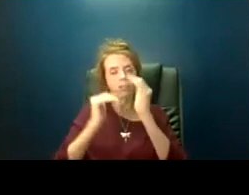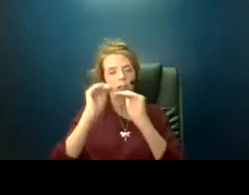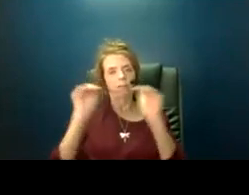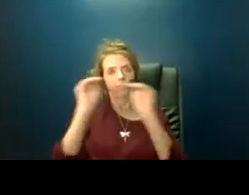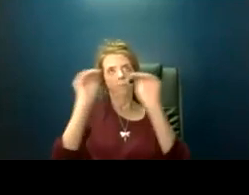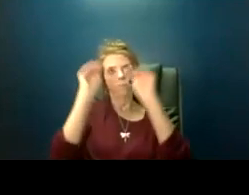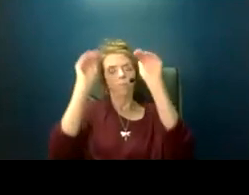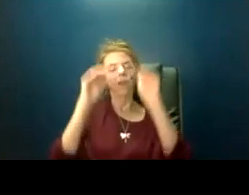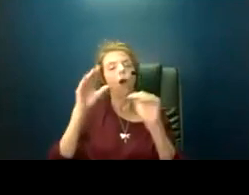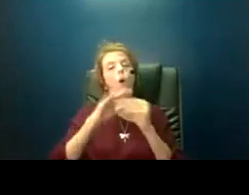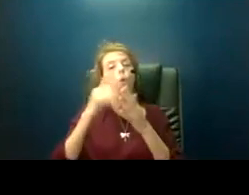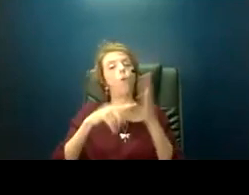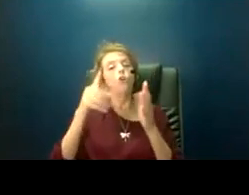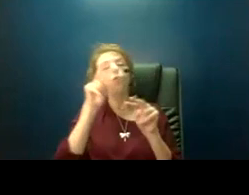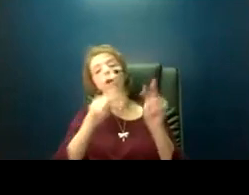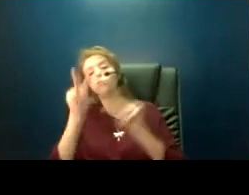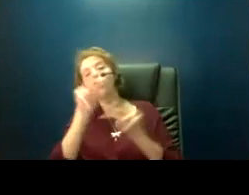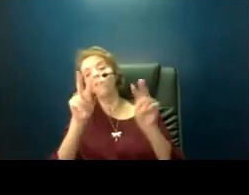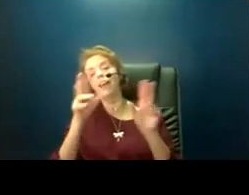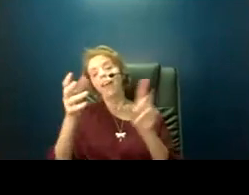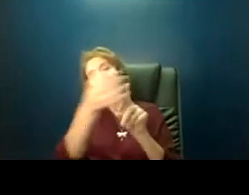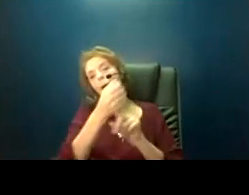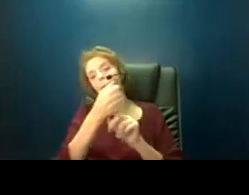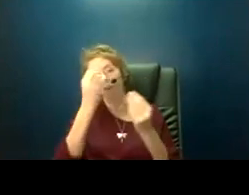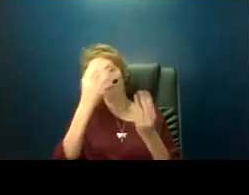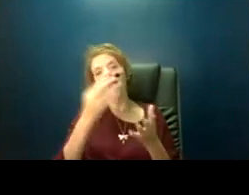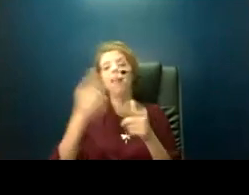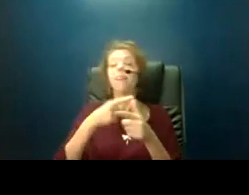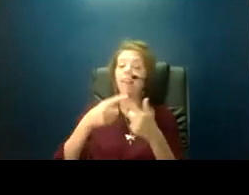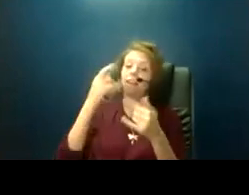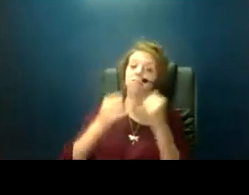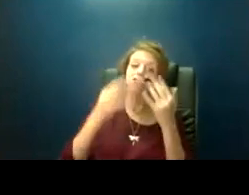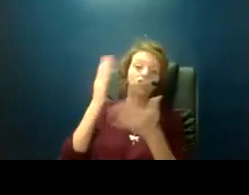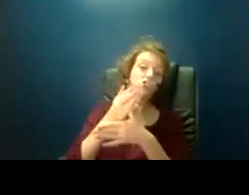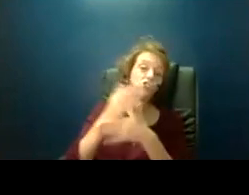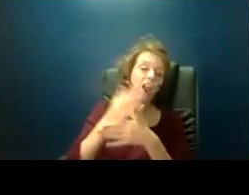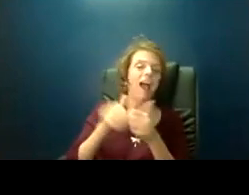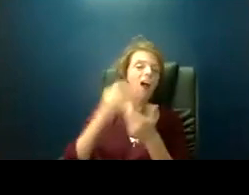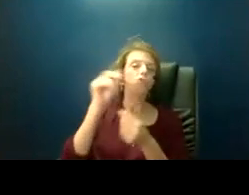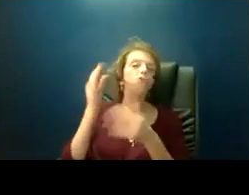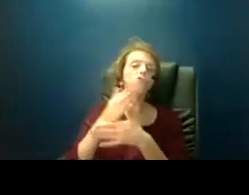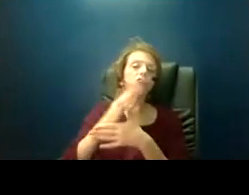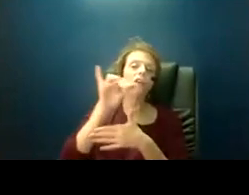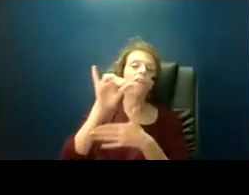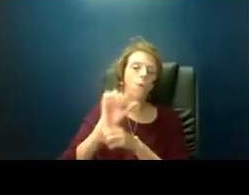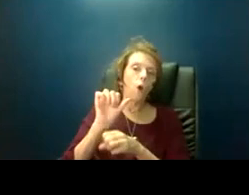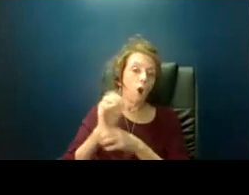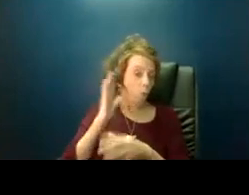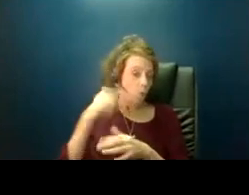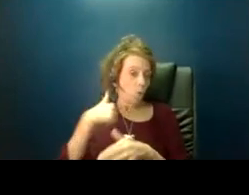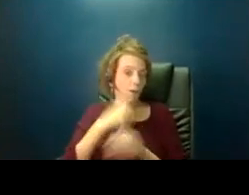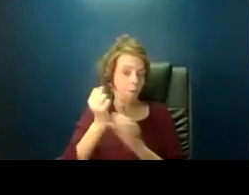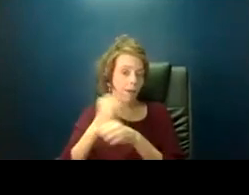on what you are observing and capturing, and then sharing that. So how do you share that work? Is it going to be, are we going to make a comic? Are